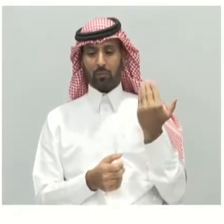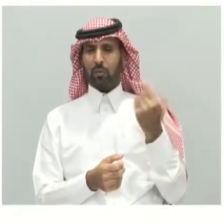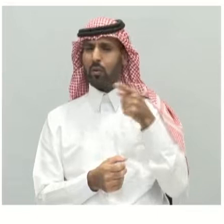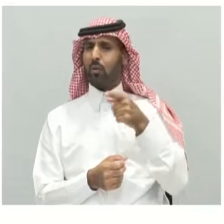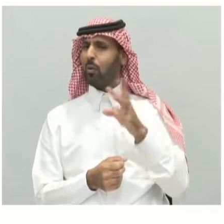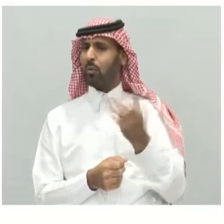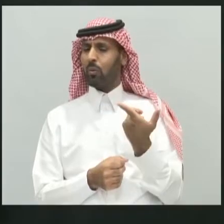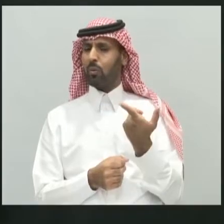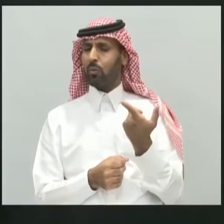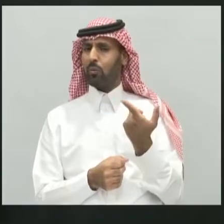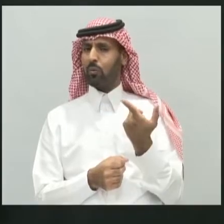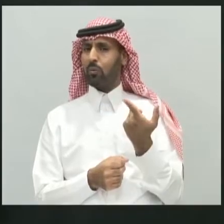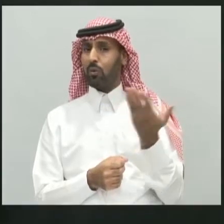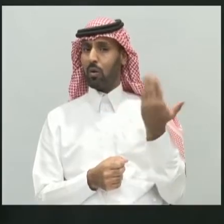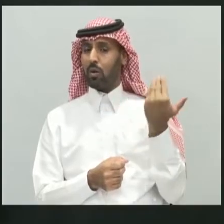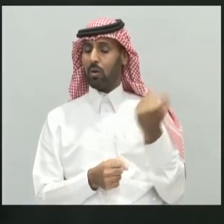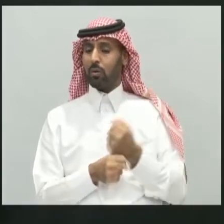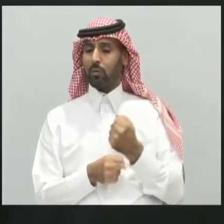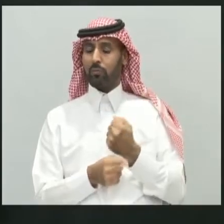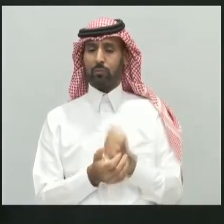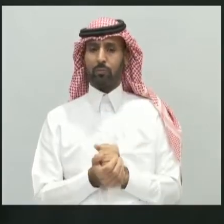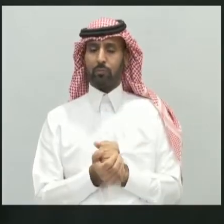yesterday? Tell me, what did you do?